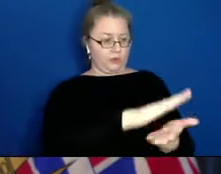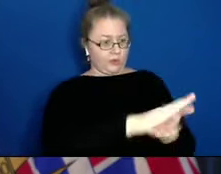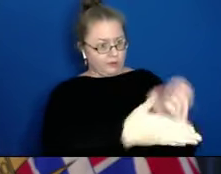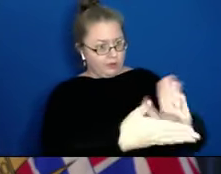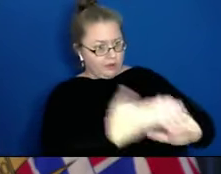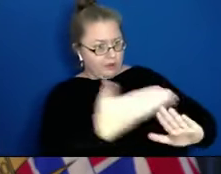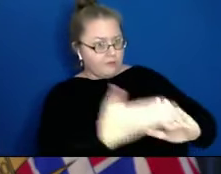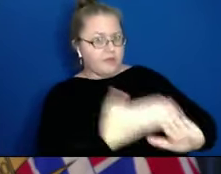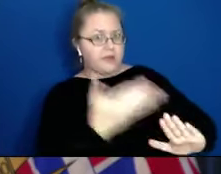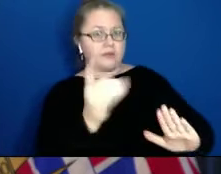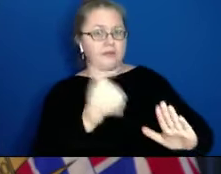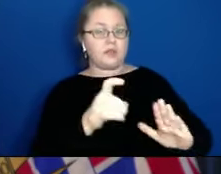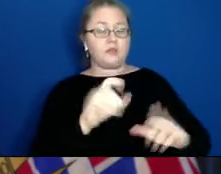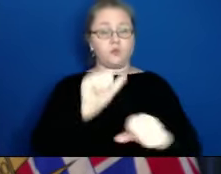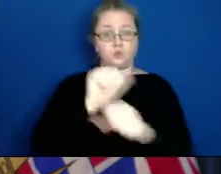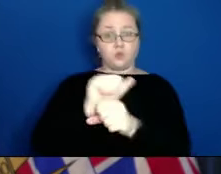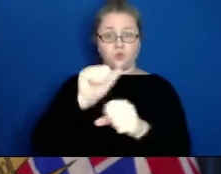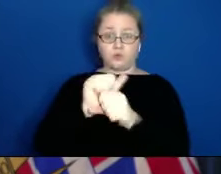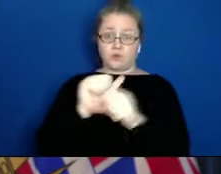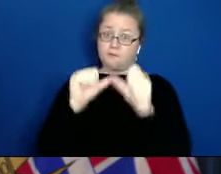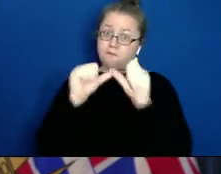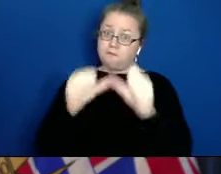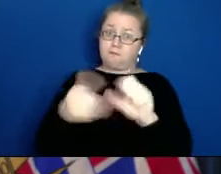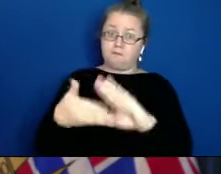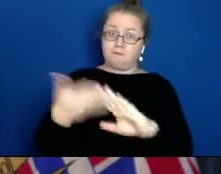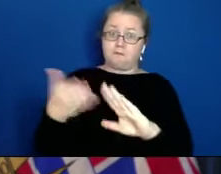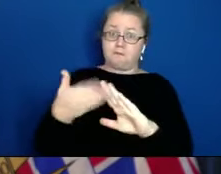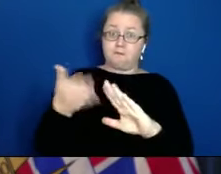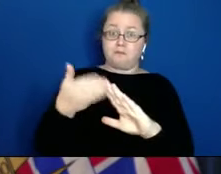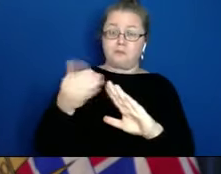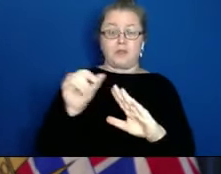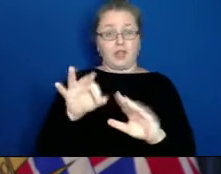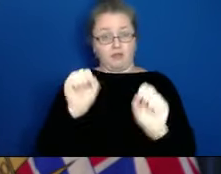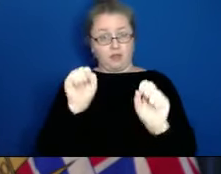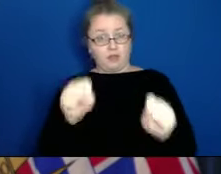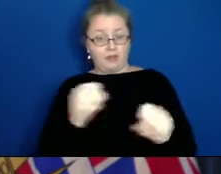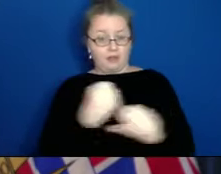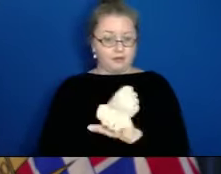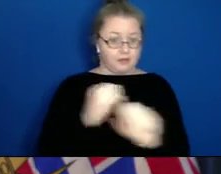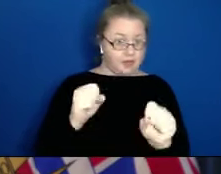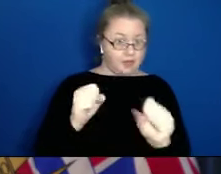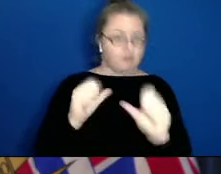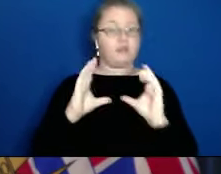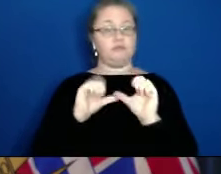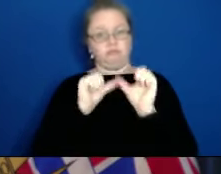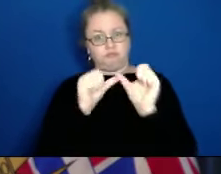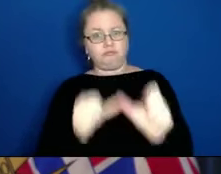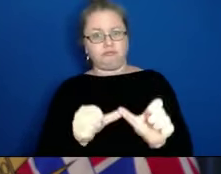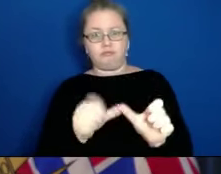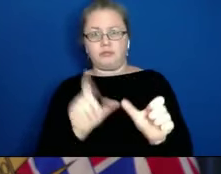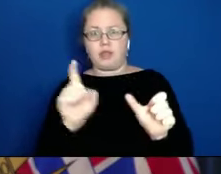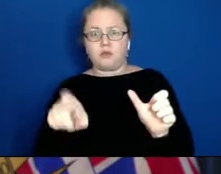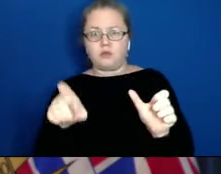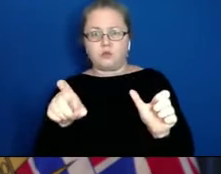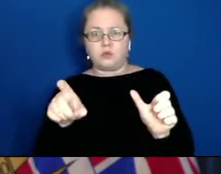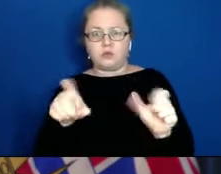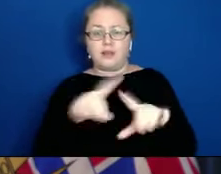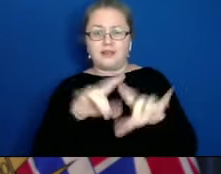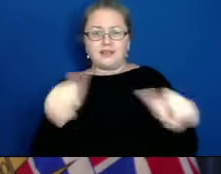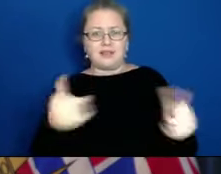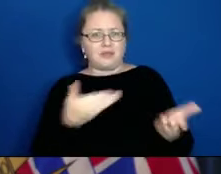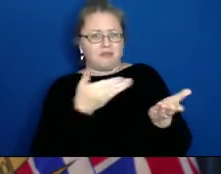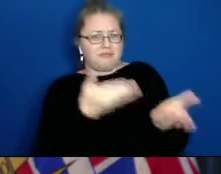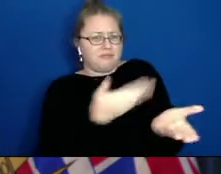safely, and our workplaces that can be open safely, open. And we need to relieve the stress on